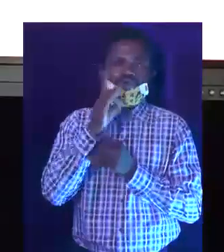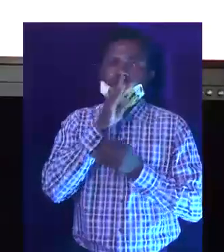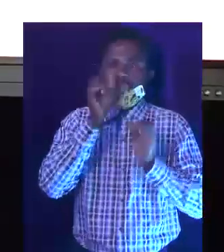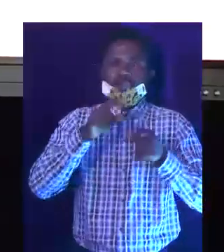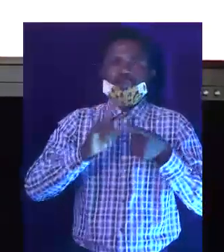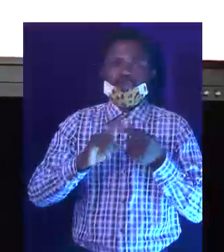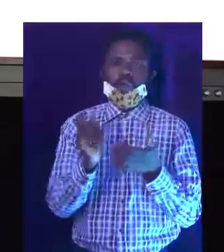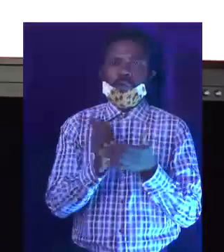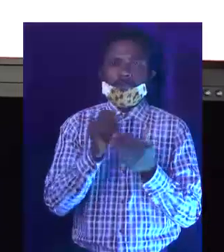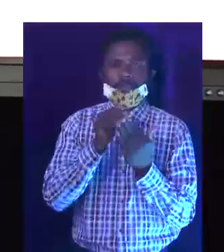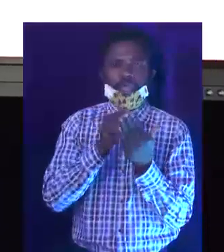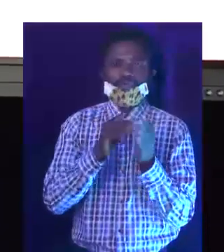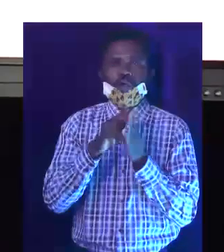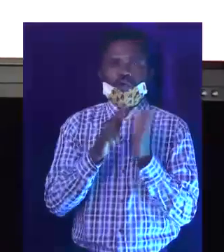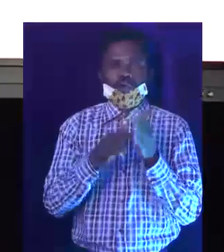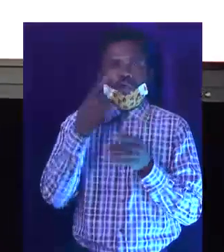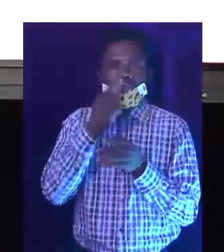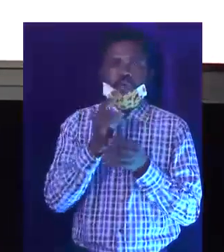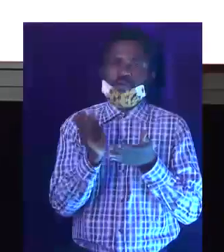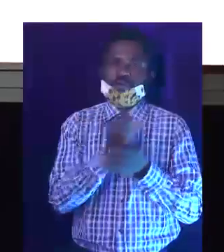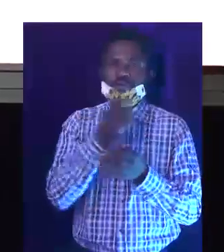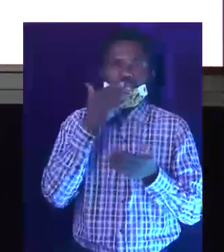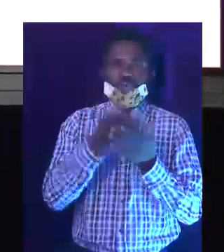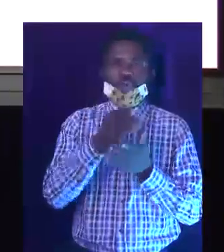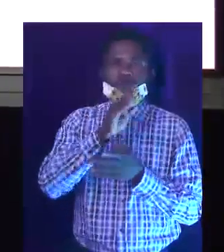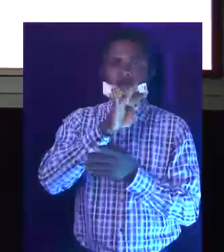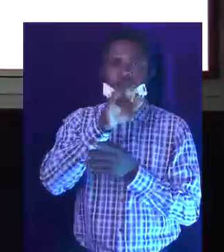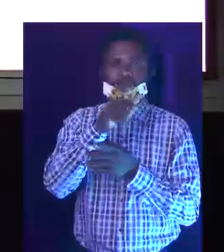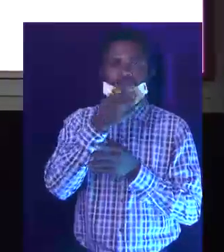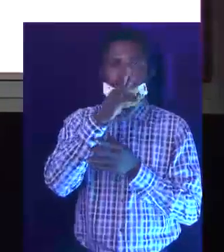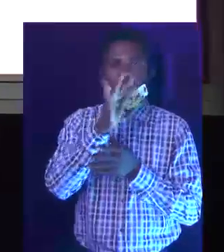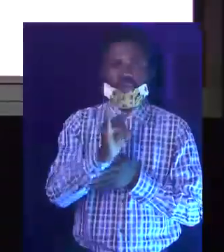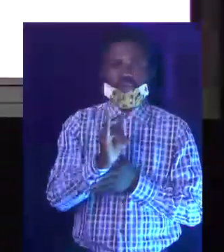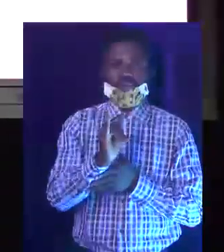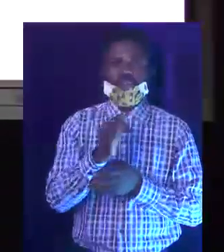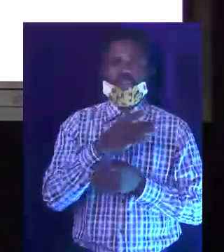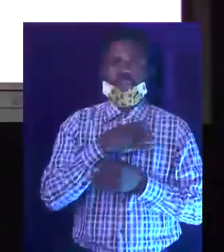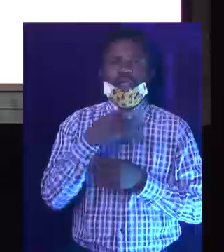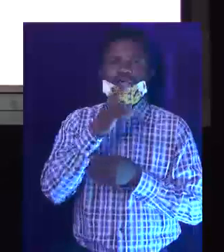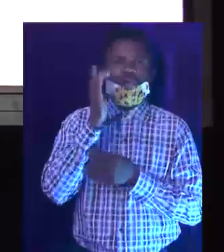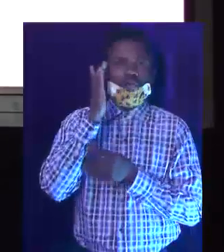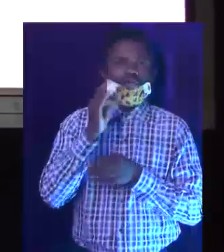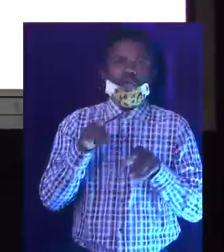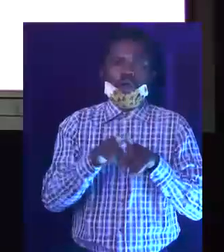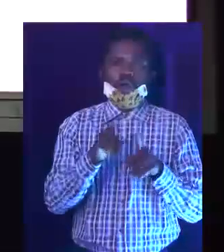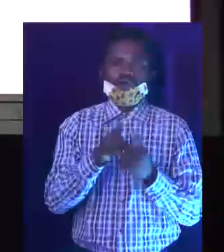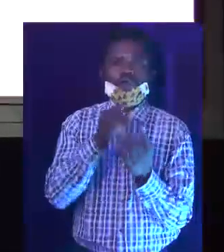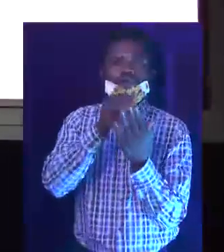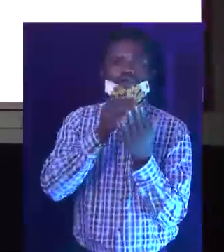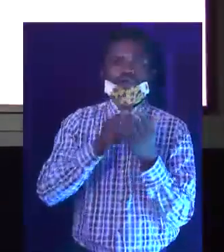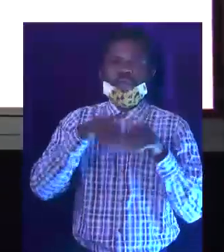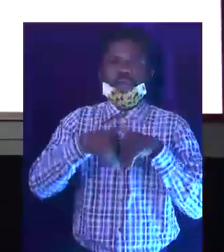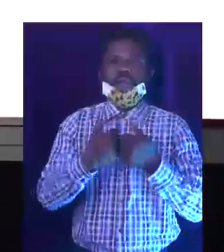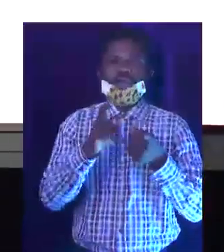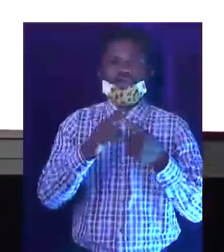able to mention rules for writing a good biography. And you should also be able to